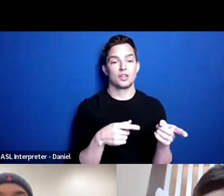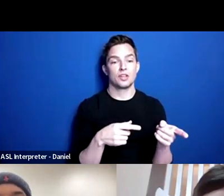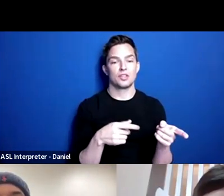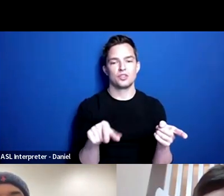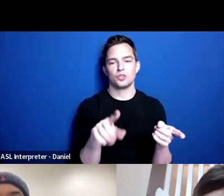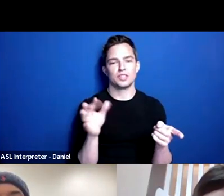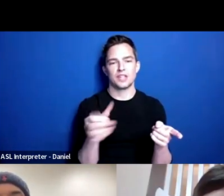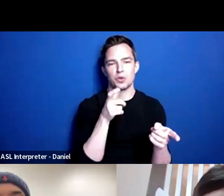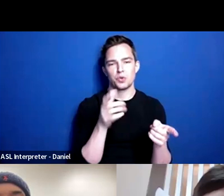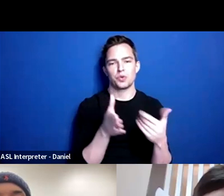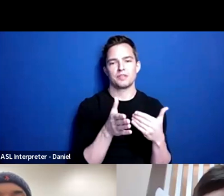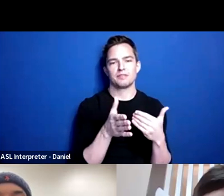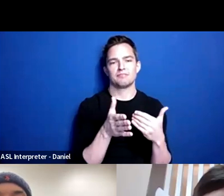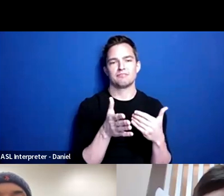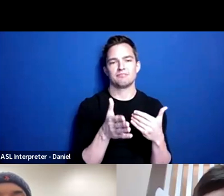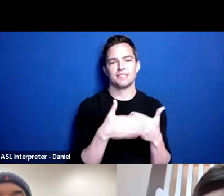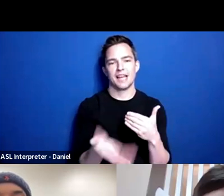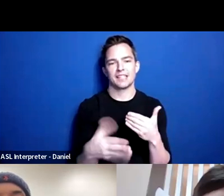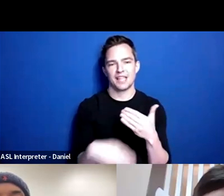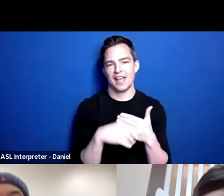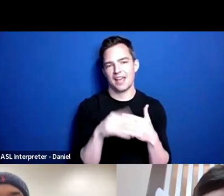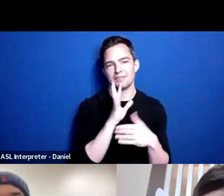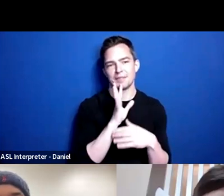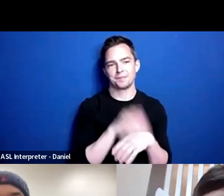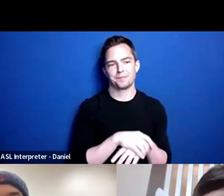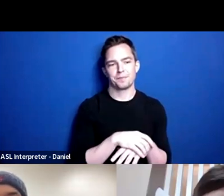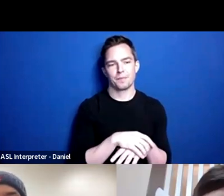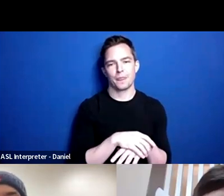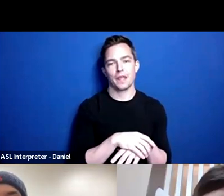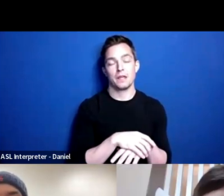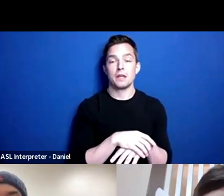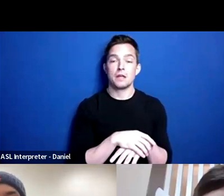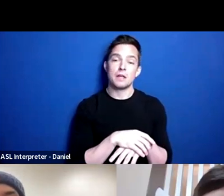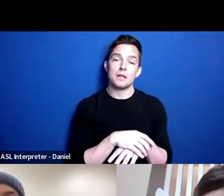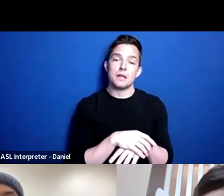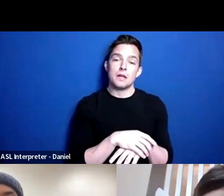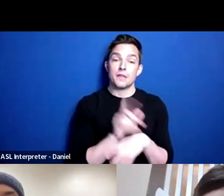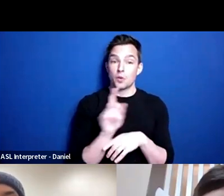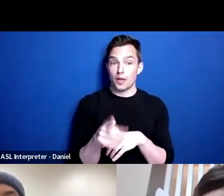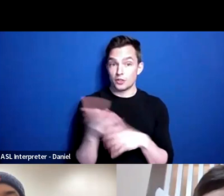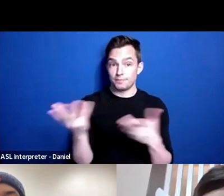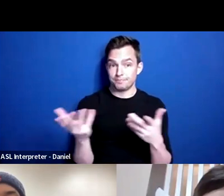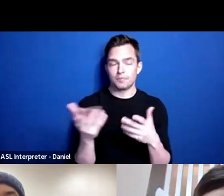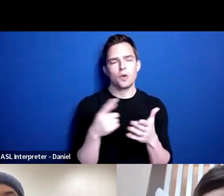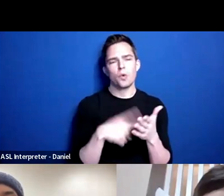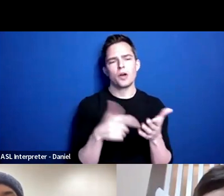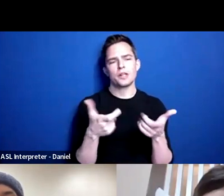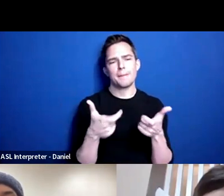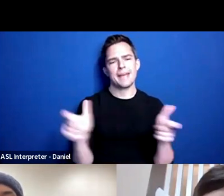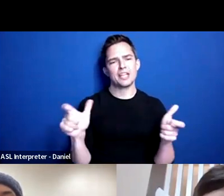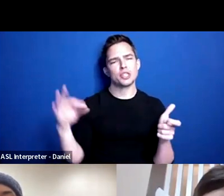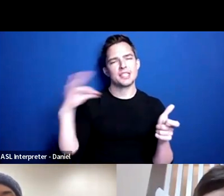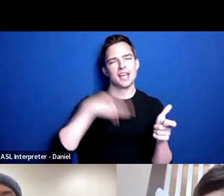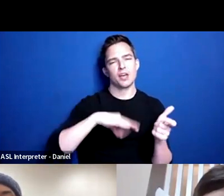want to, add to it. Excuse me. And that would be, what were the major takeaways and